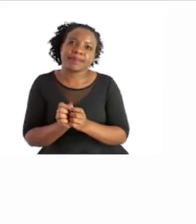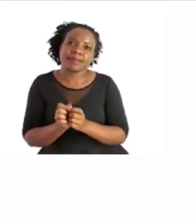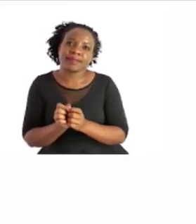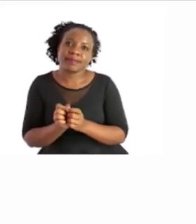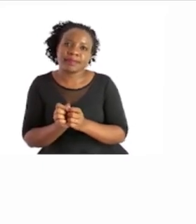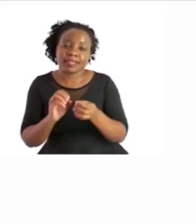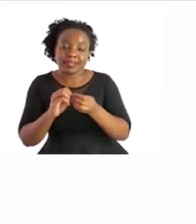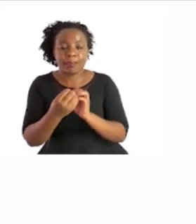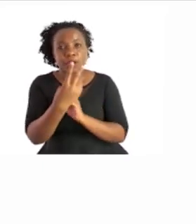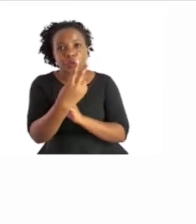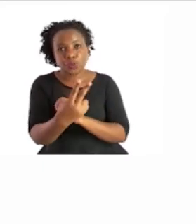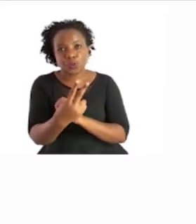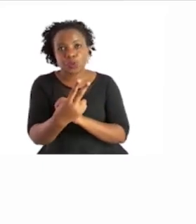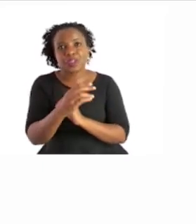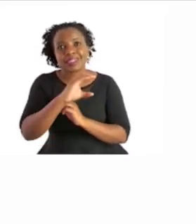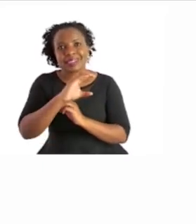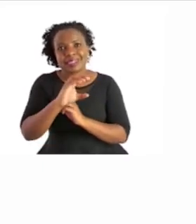And then number 2,